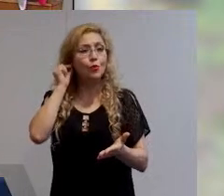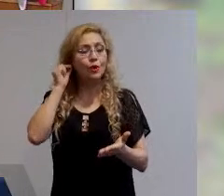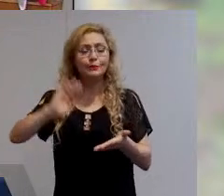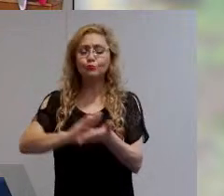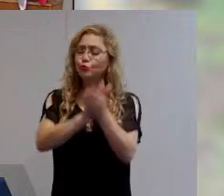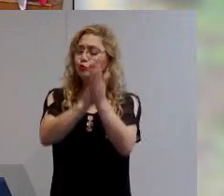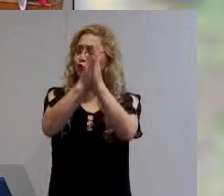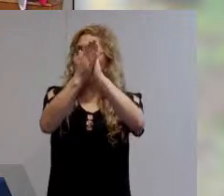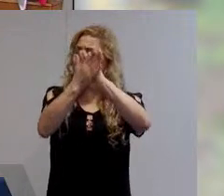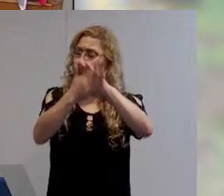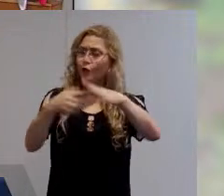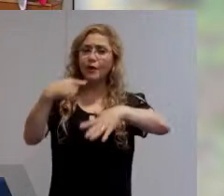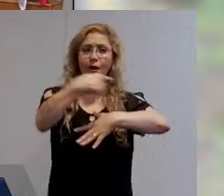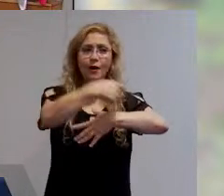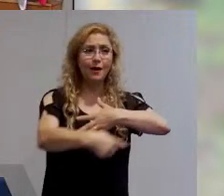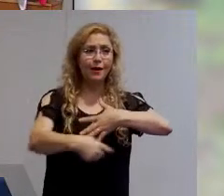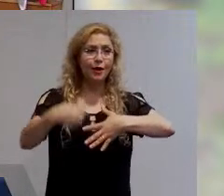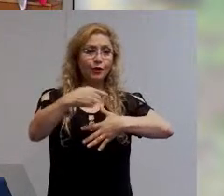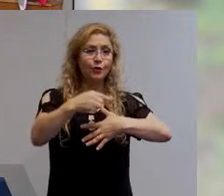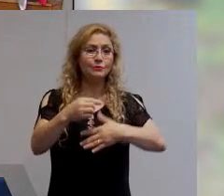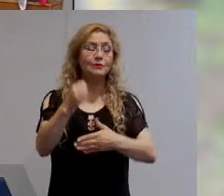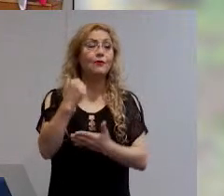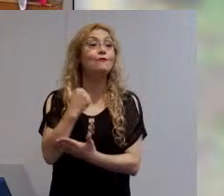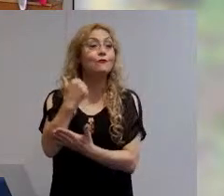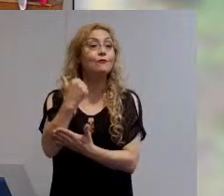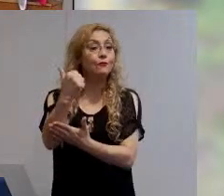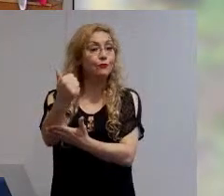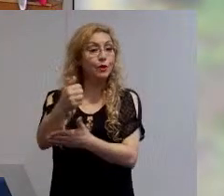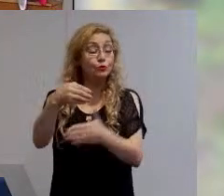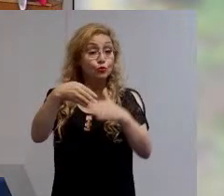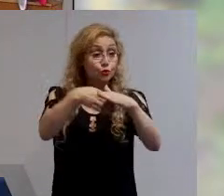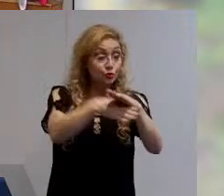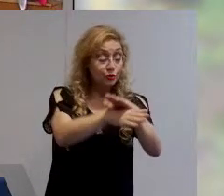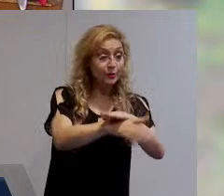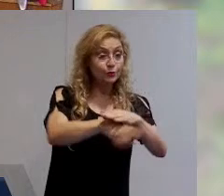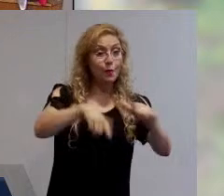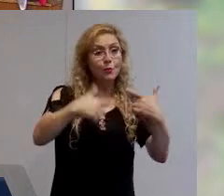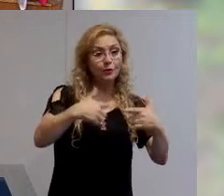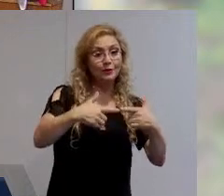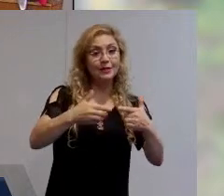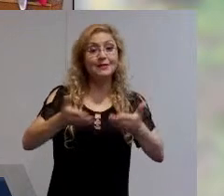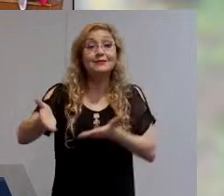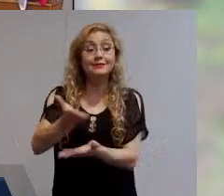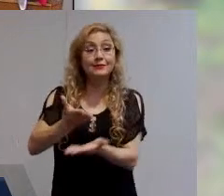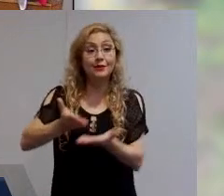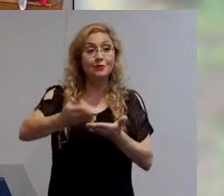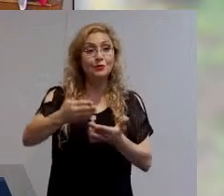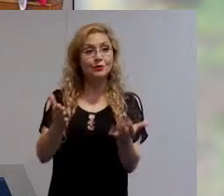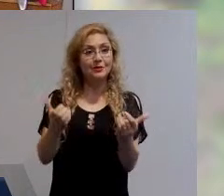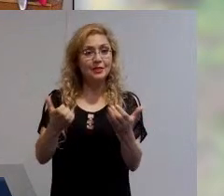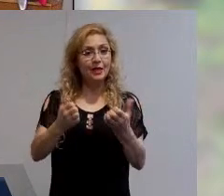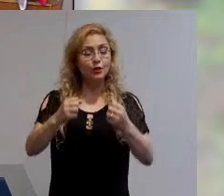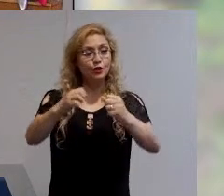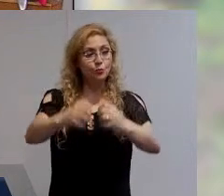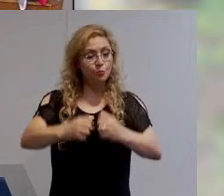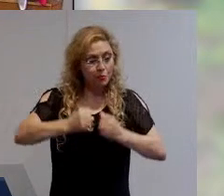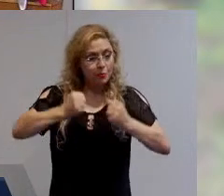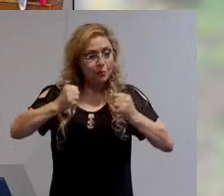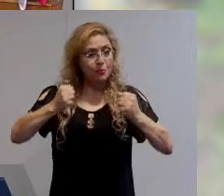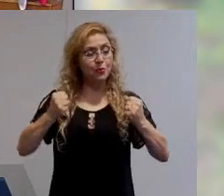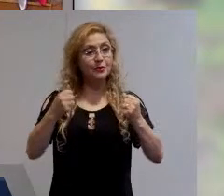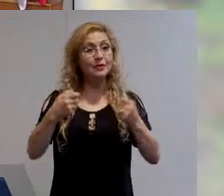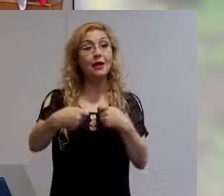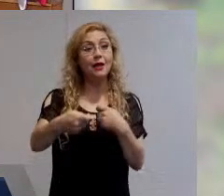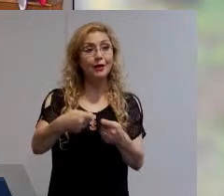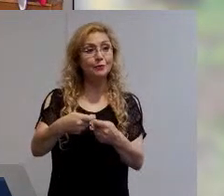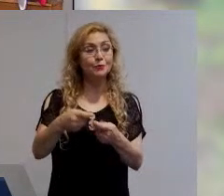farmers throughout the entire region and facilitate their access to the necessary policies and services to ensure that they